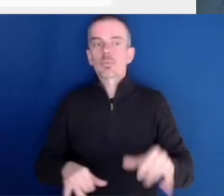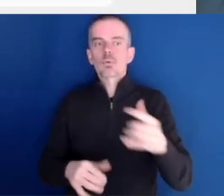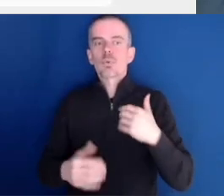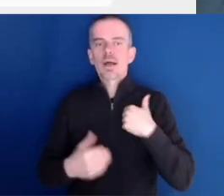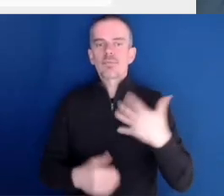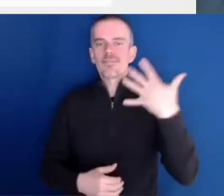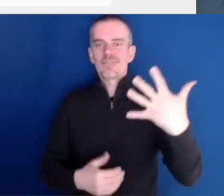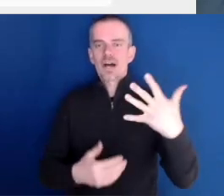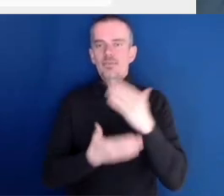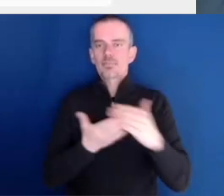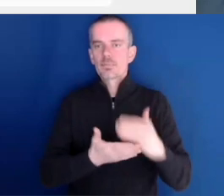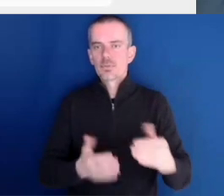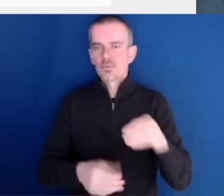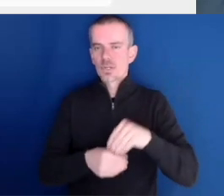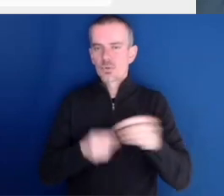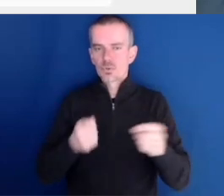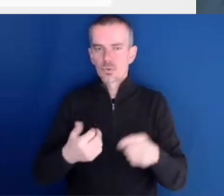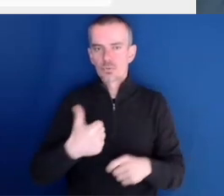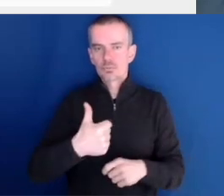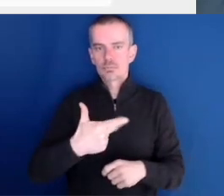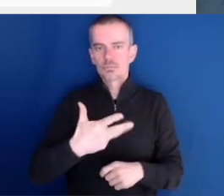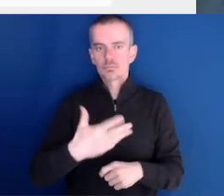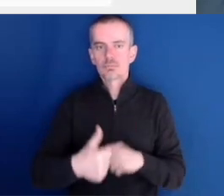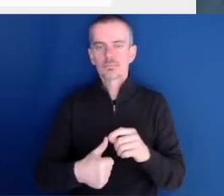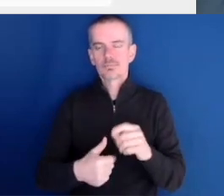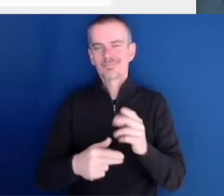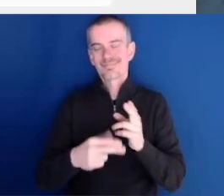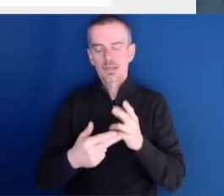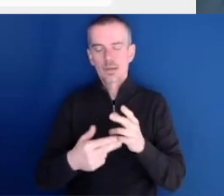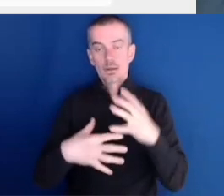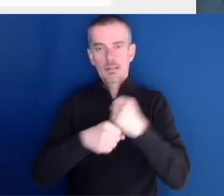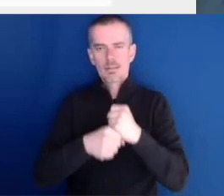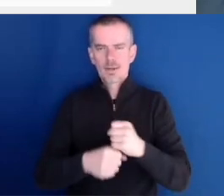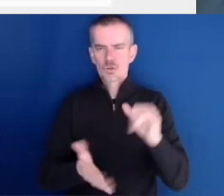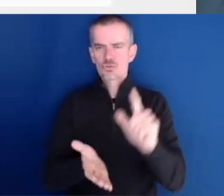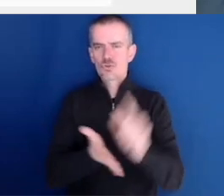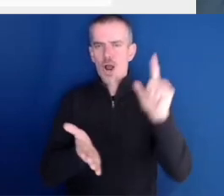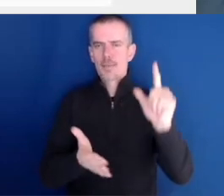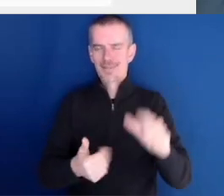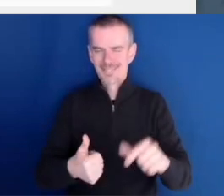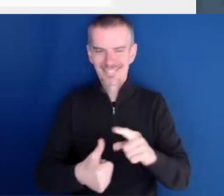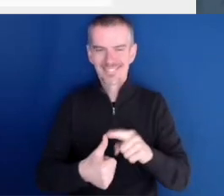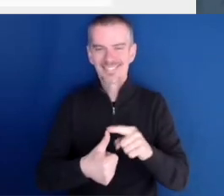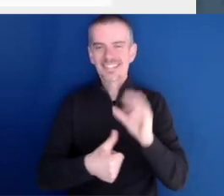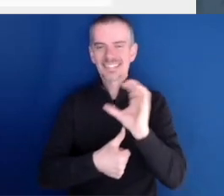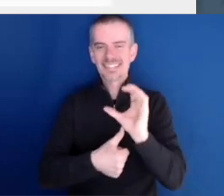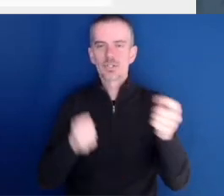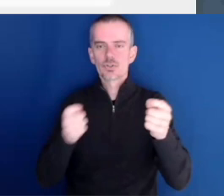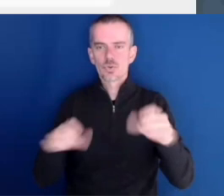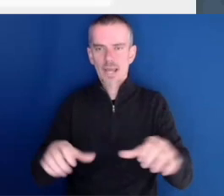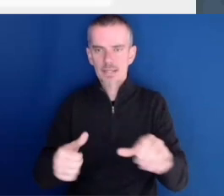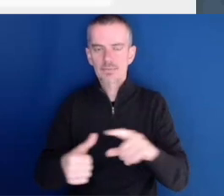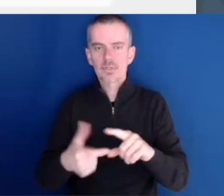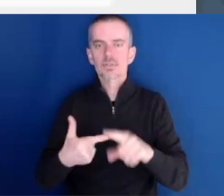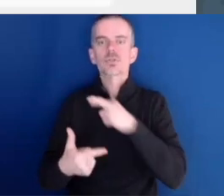5 components of internal control. It's known by the acronym of CRIME. So the C is for control activities. We have